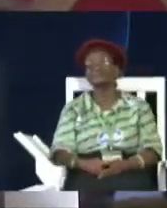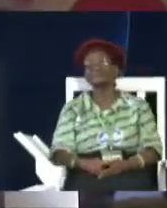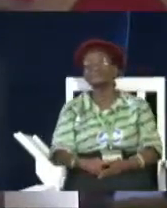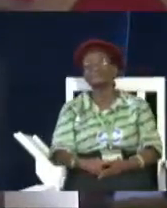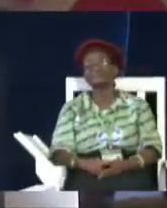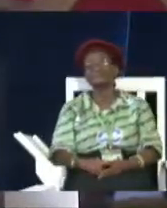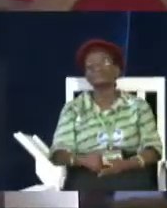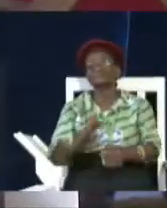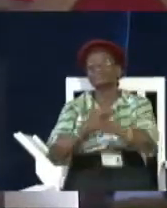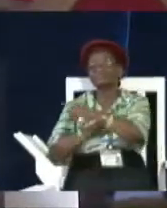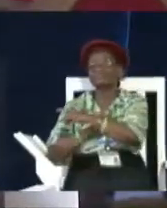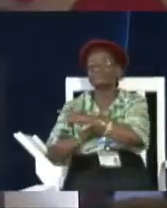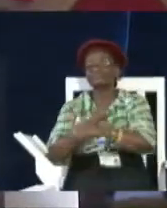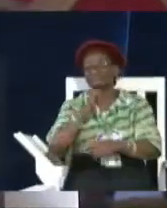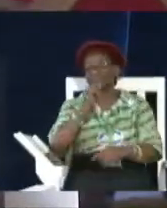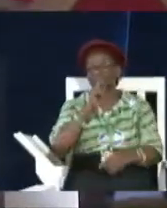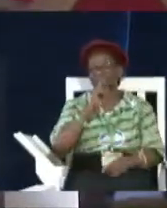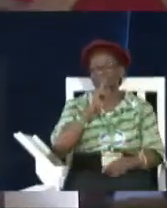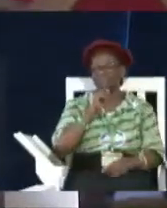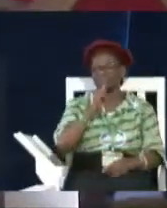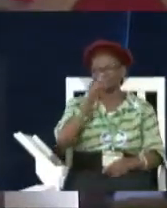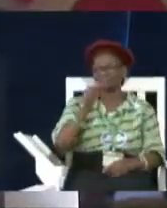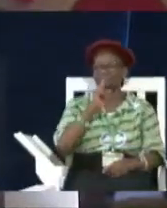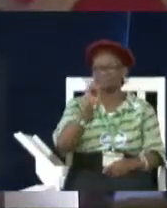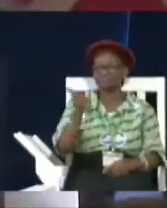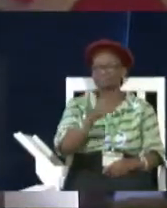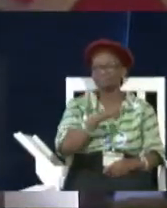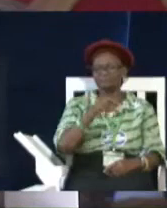I'm sure you remember the story of a lady